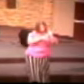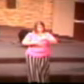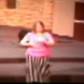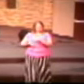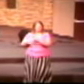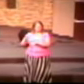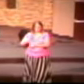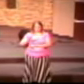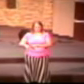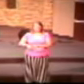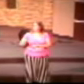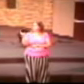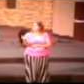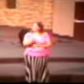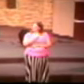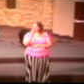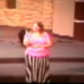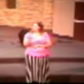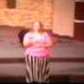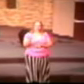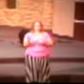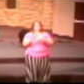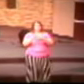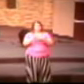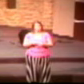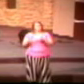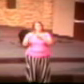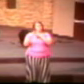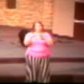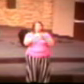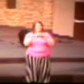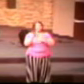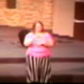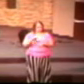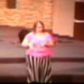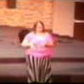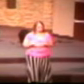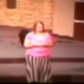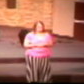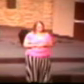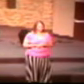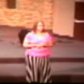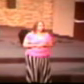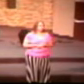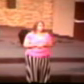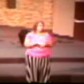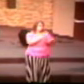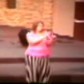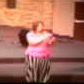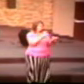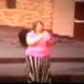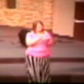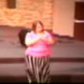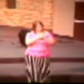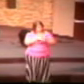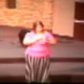always leads to a community of Christ. Christ, the story changes you,